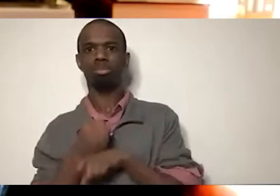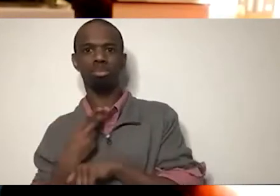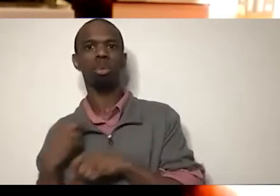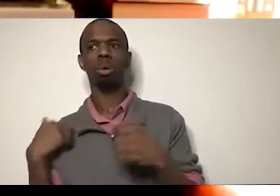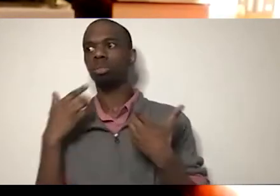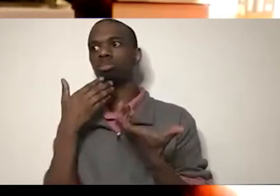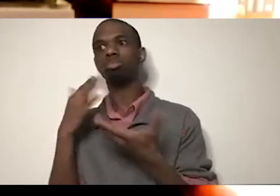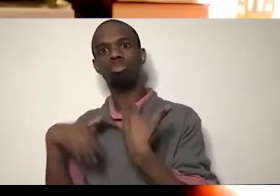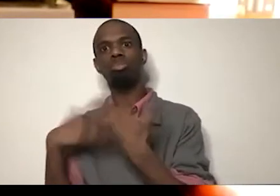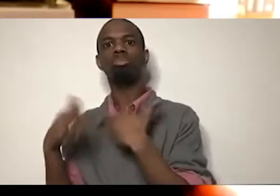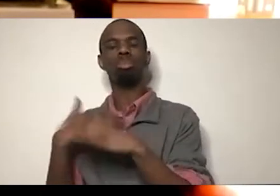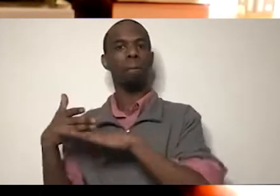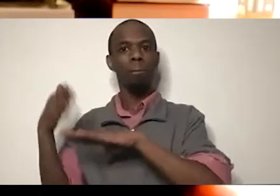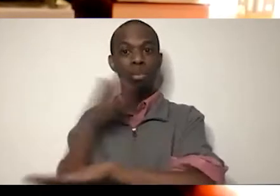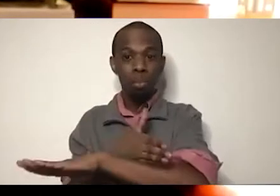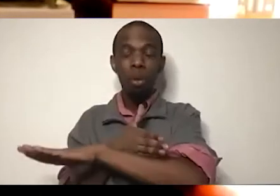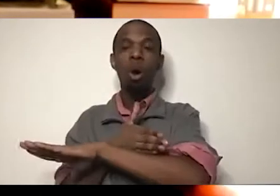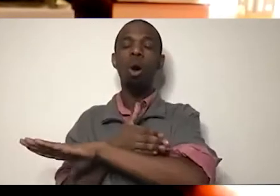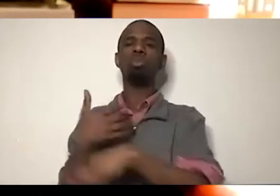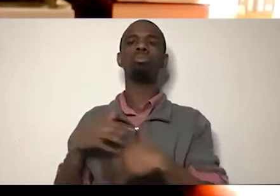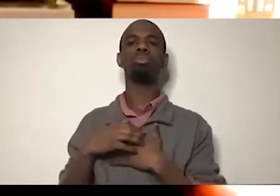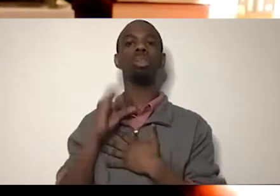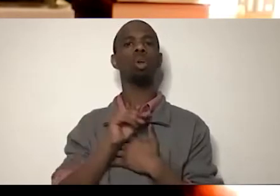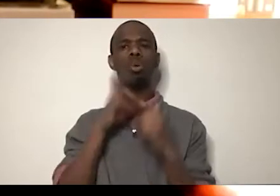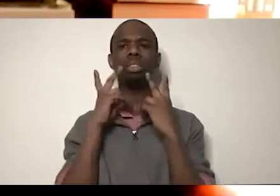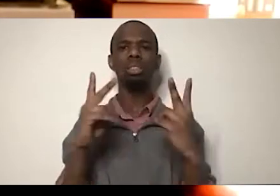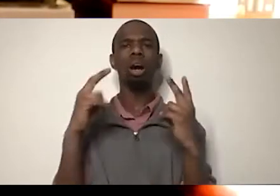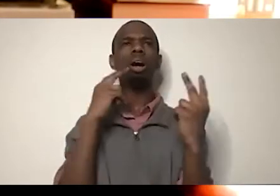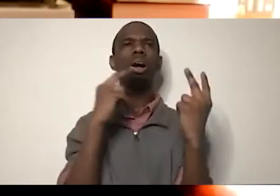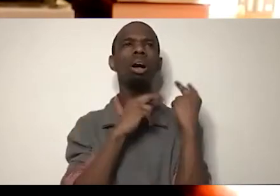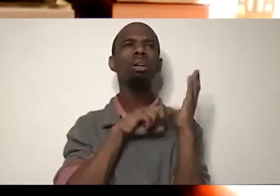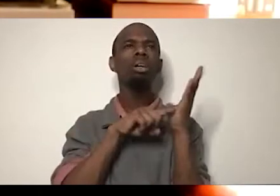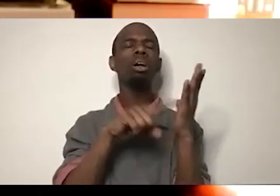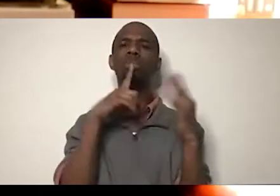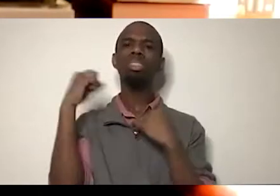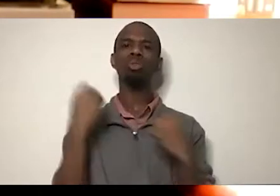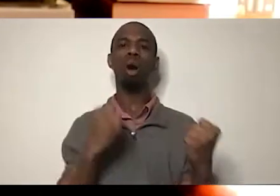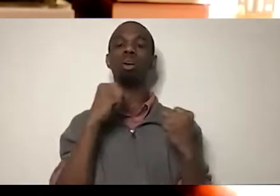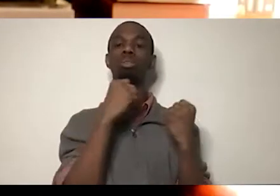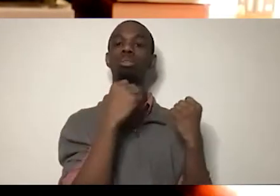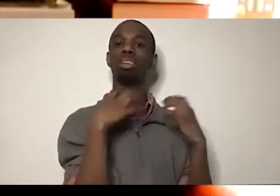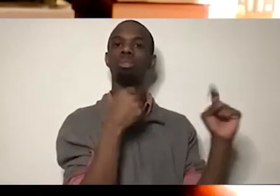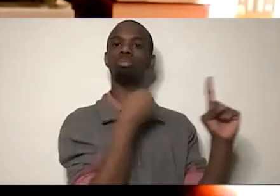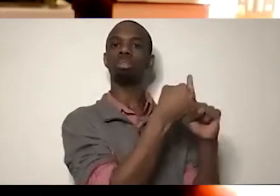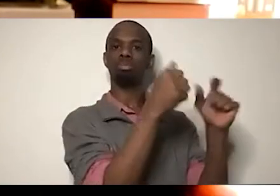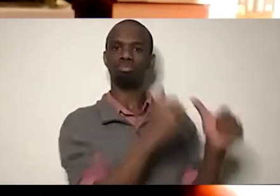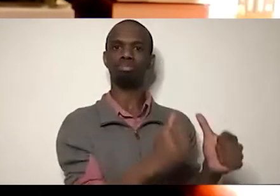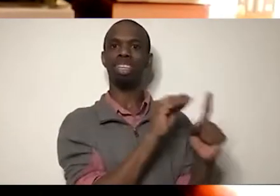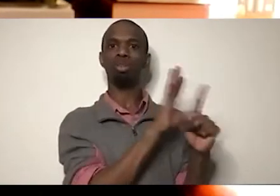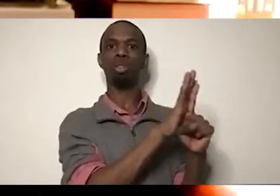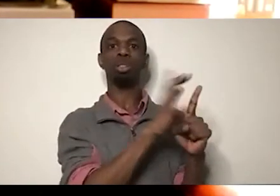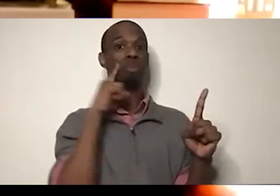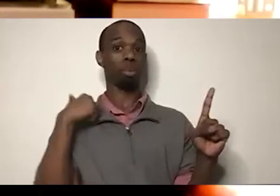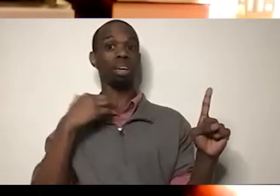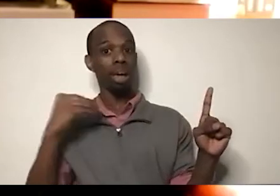my neighbors. And this doesn't have to happen, and how do we fix it? And so I became a